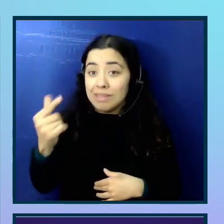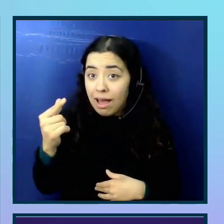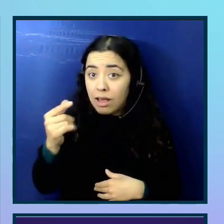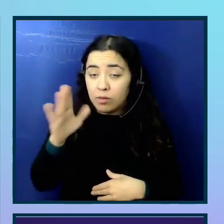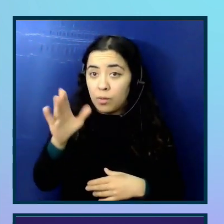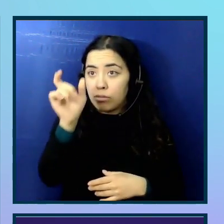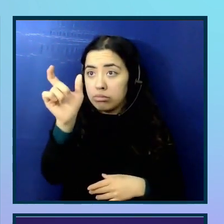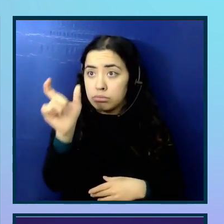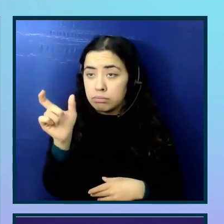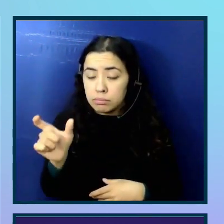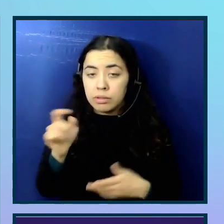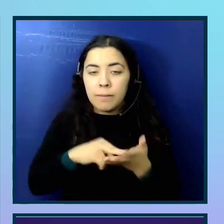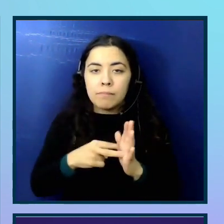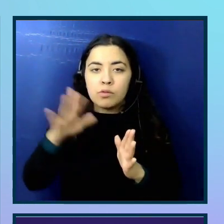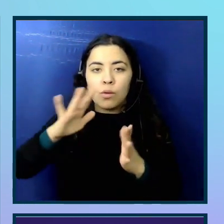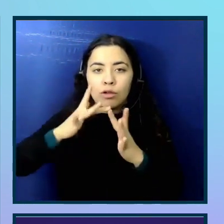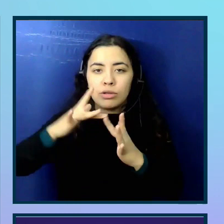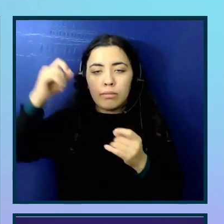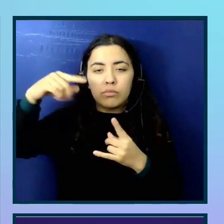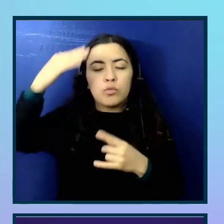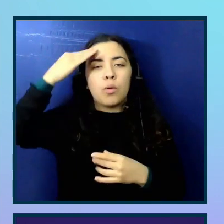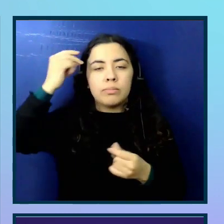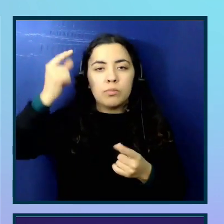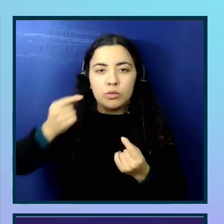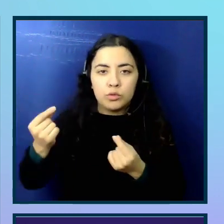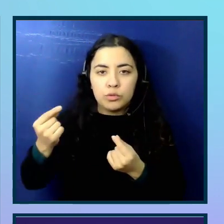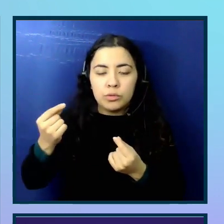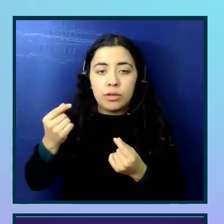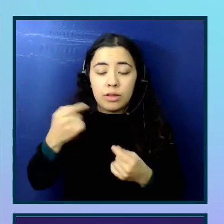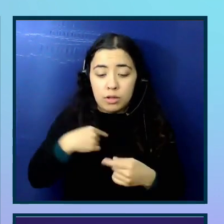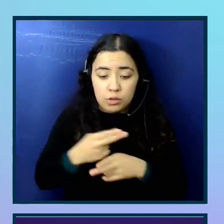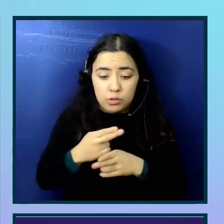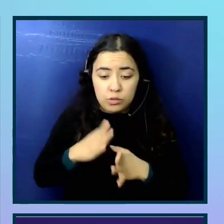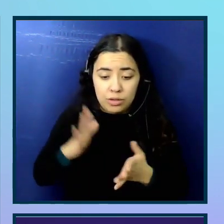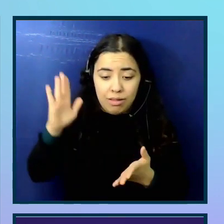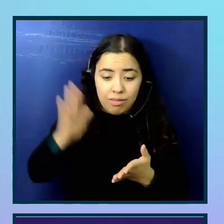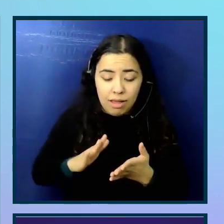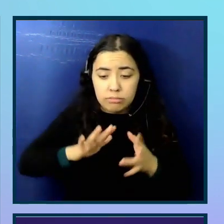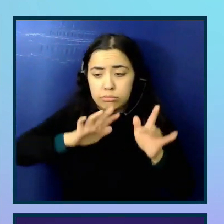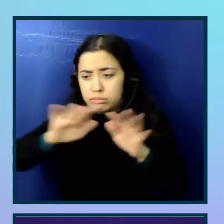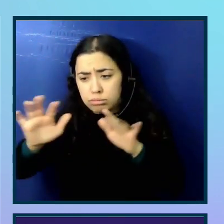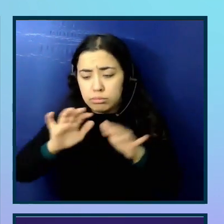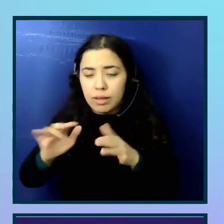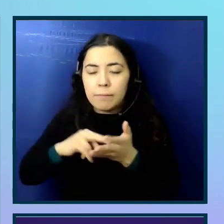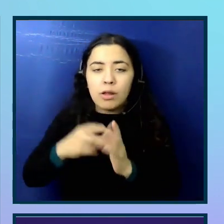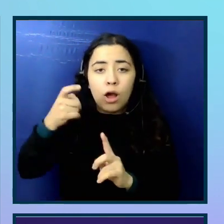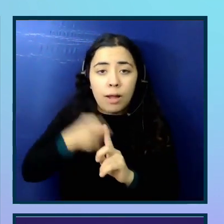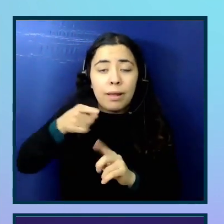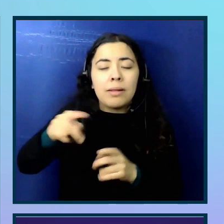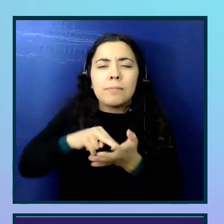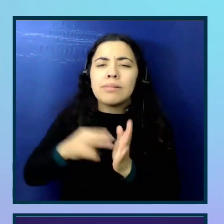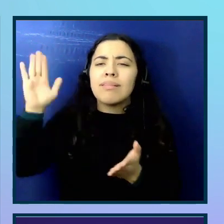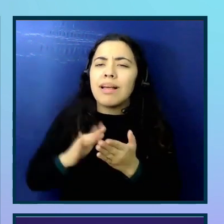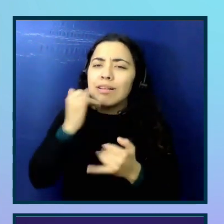help your user. The less your user has to do, the more you can automate, the less errors. So another one is like things like